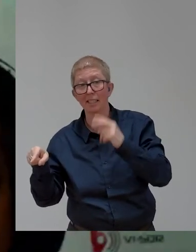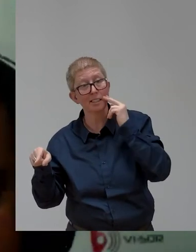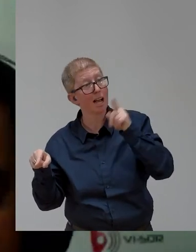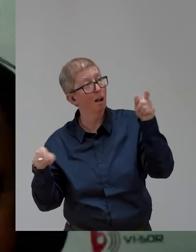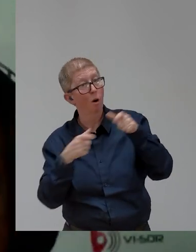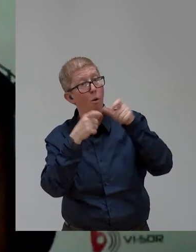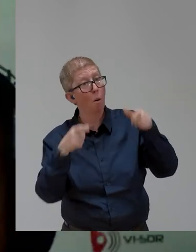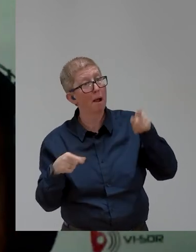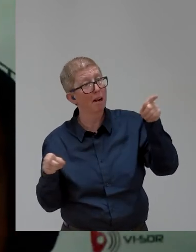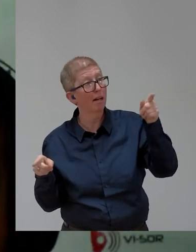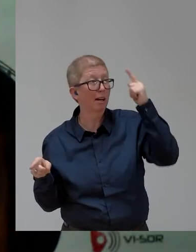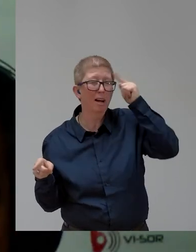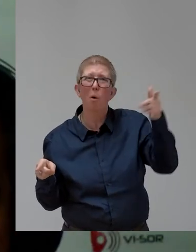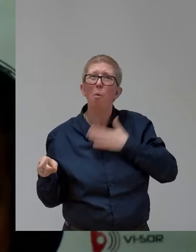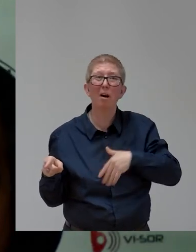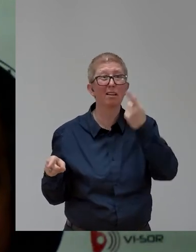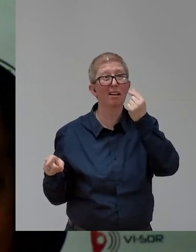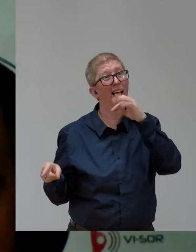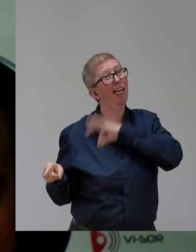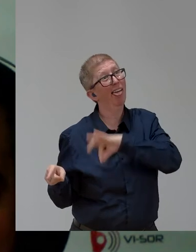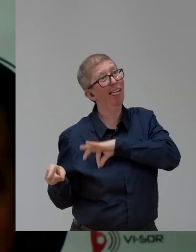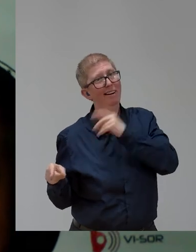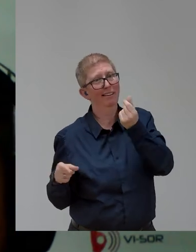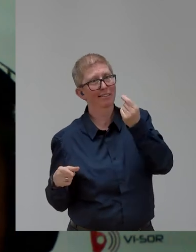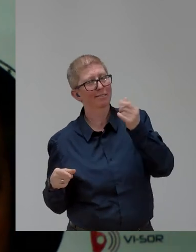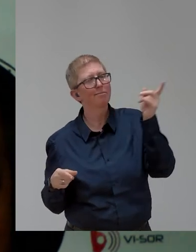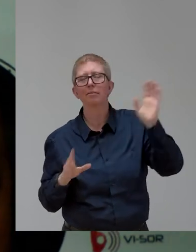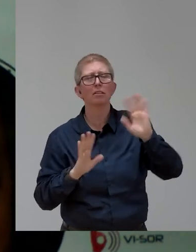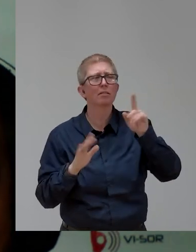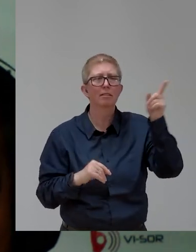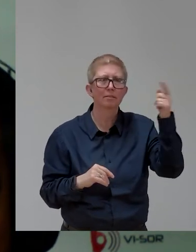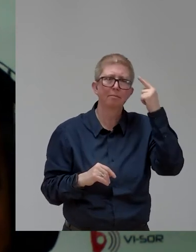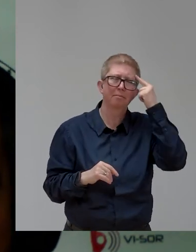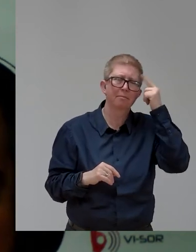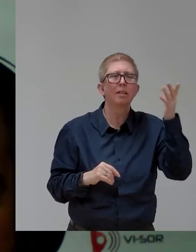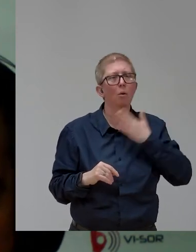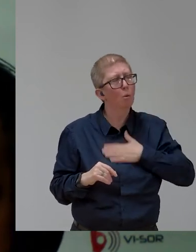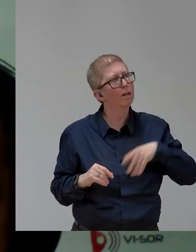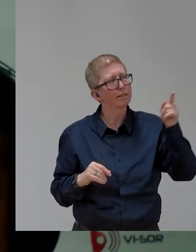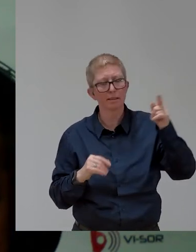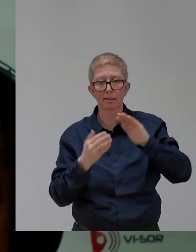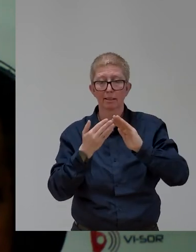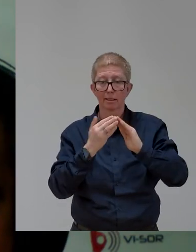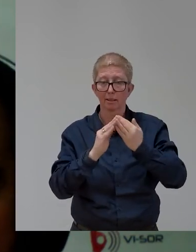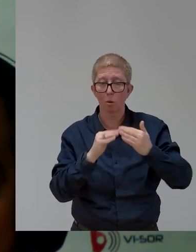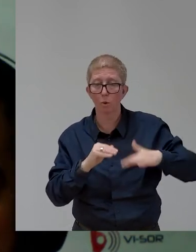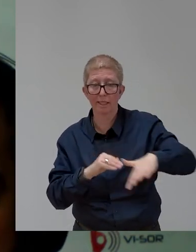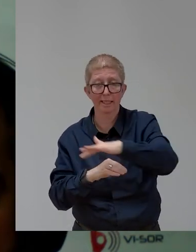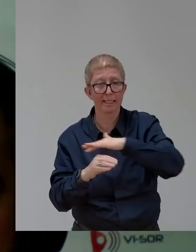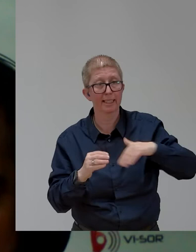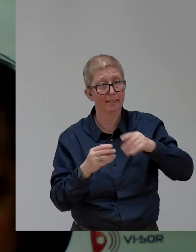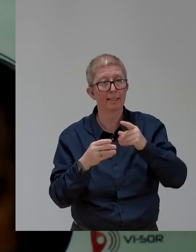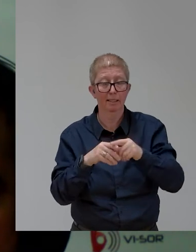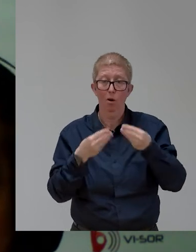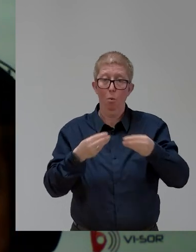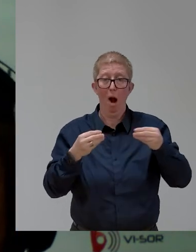generating economic profits, but also while contributing to the improvement of the quality of life of the population,